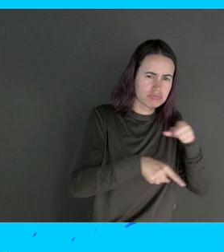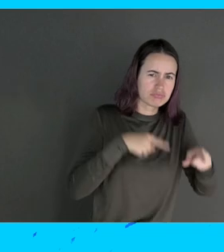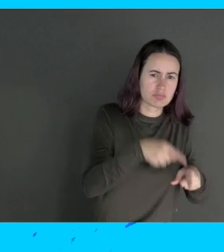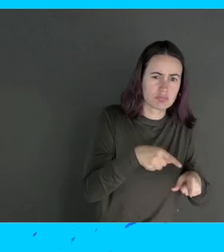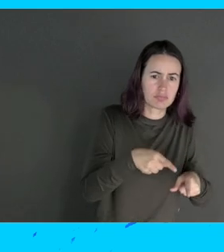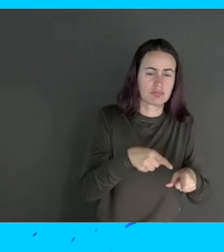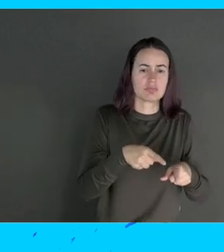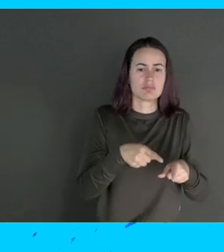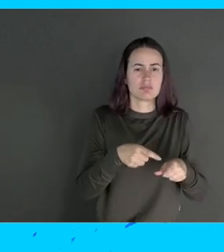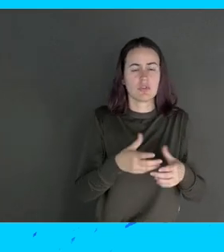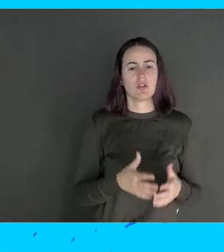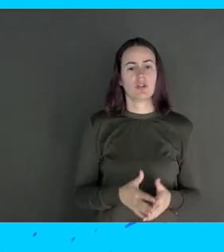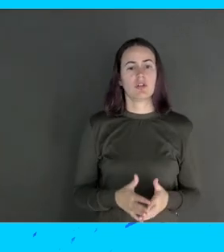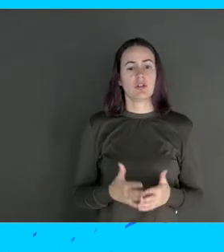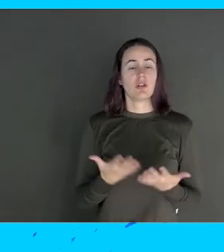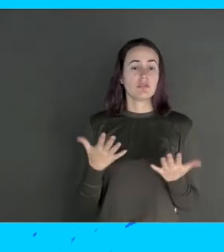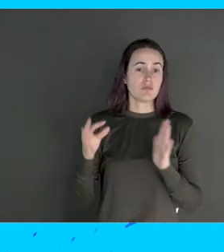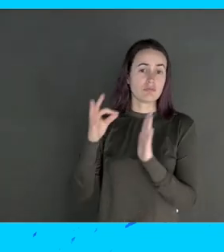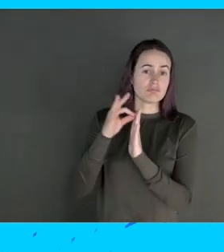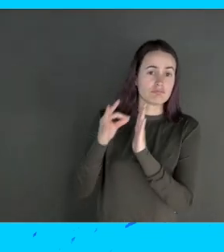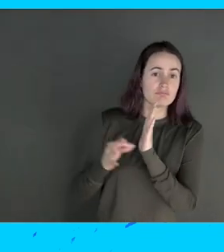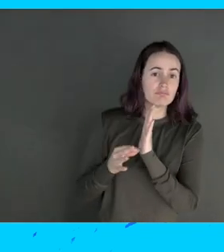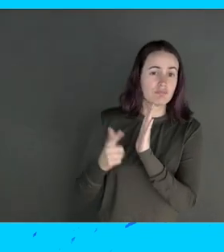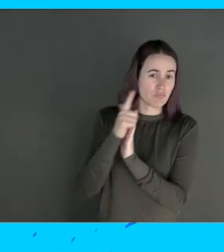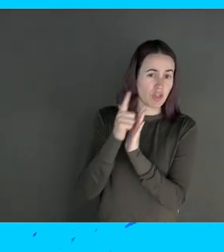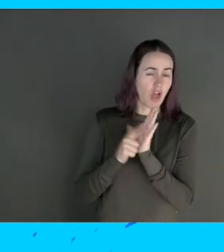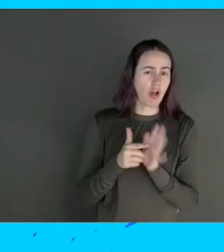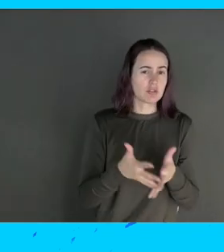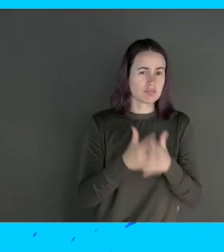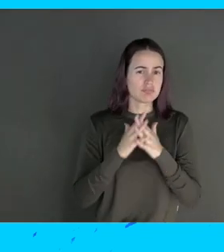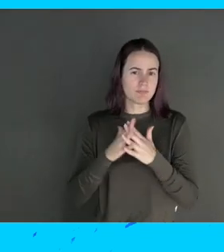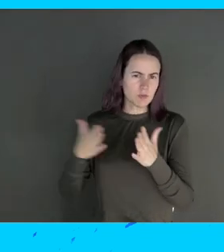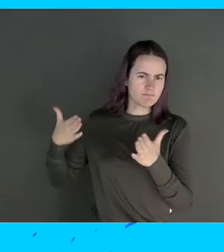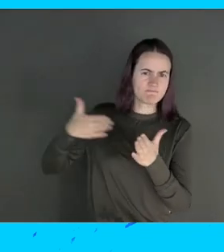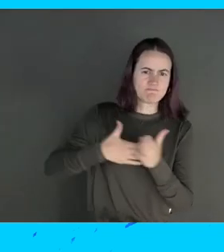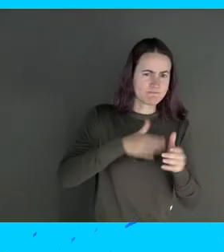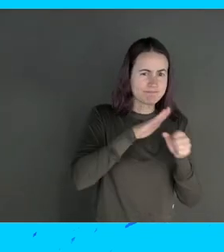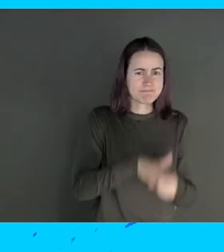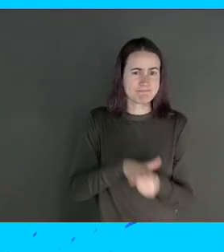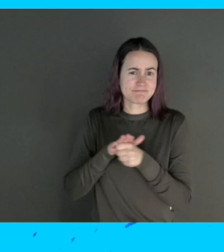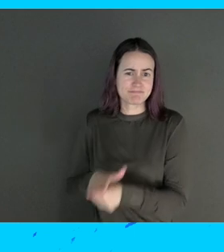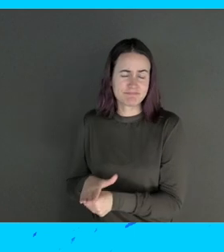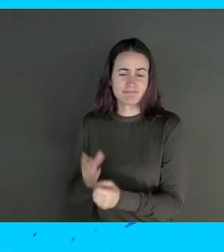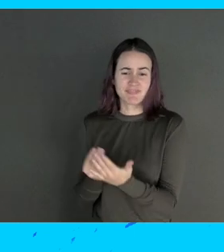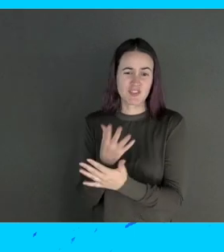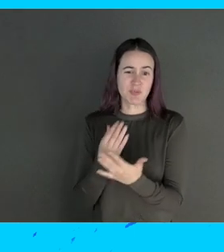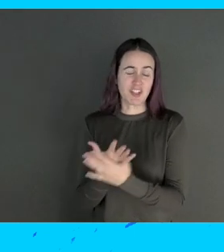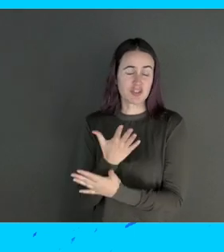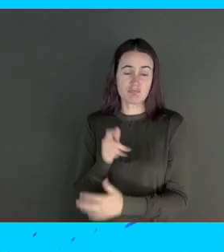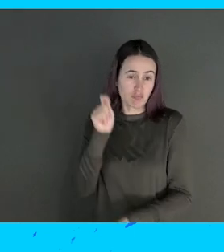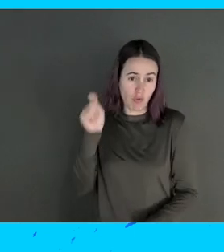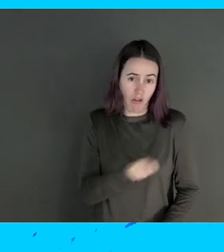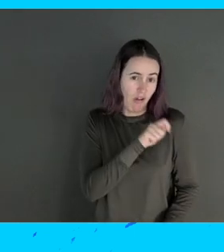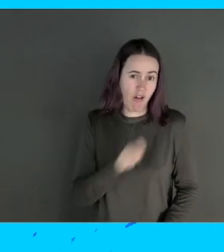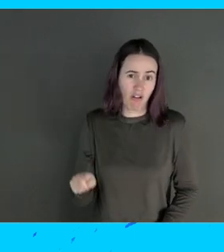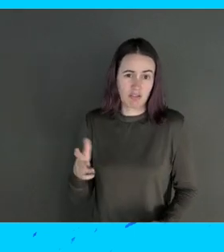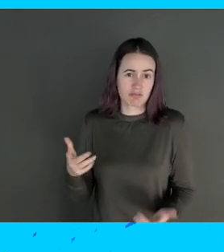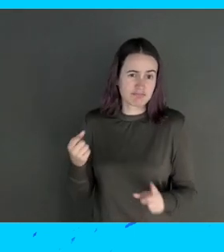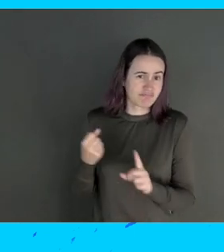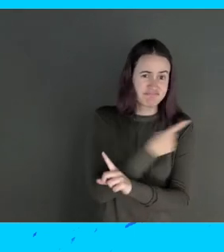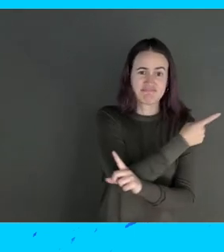of legislative setbacks and hatred and disinformation, both in society and